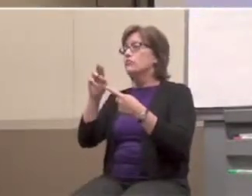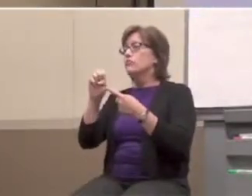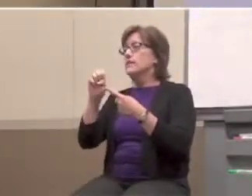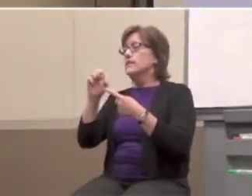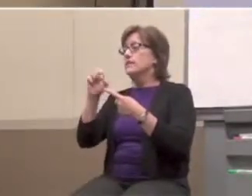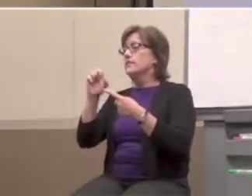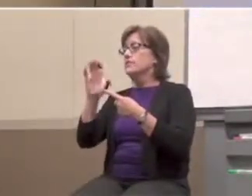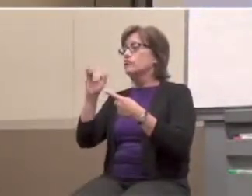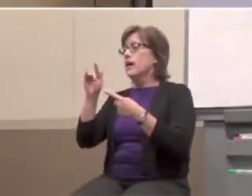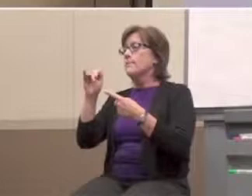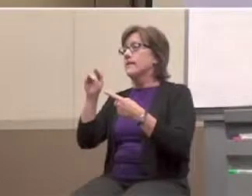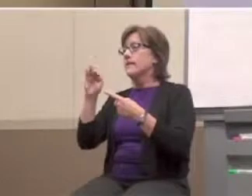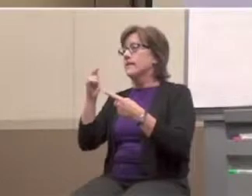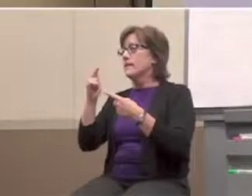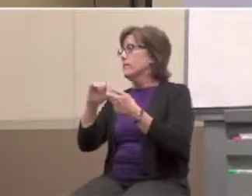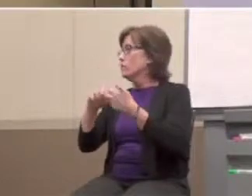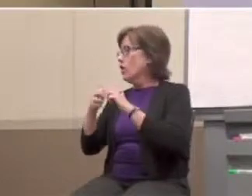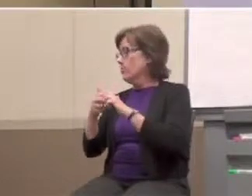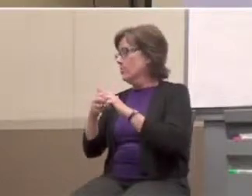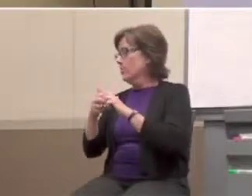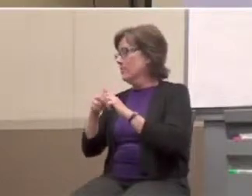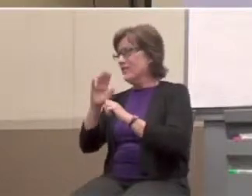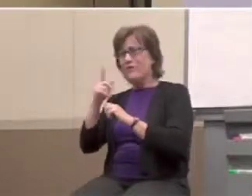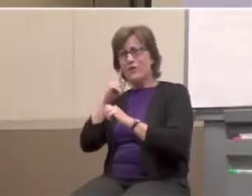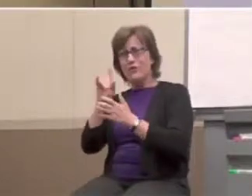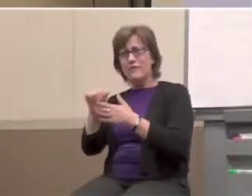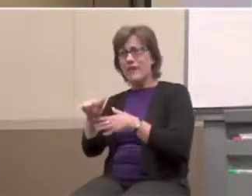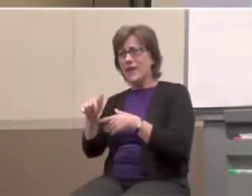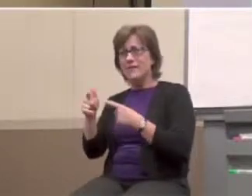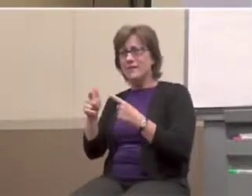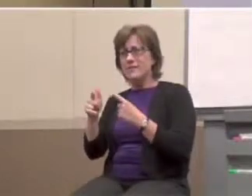Has anybody ever heard of this? I know Judith has.